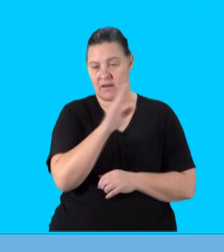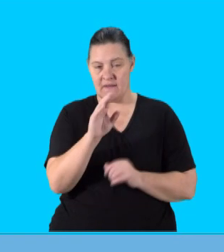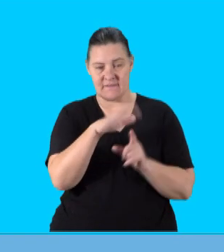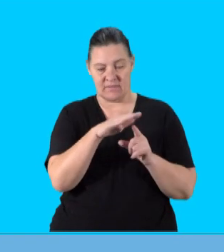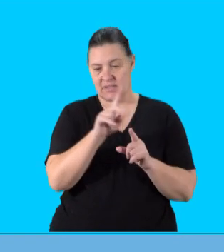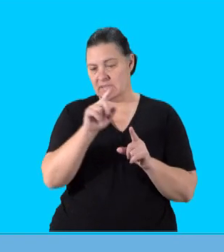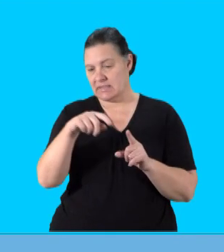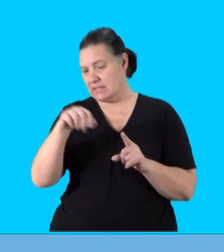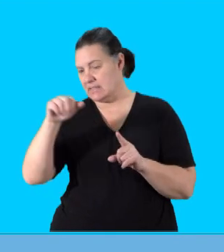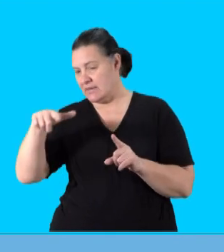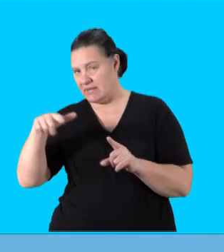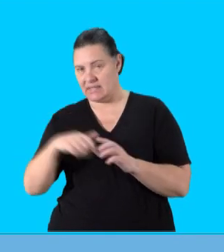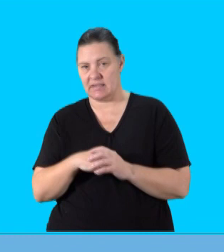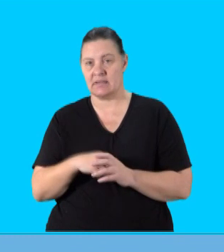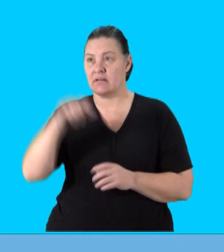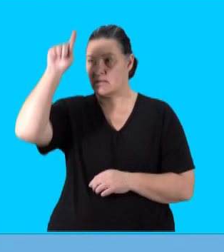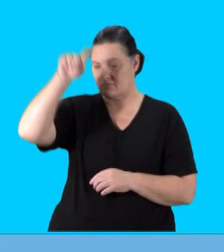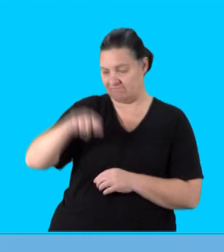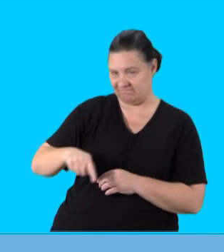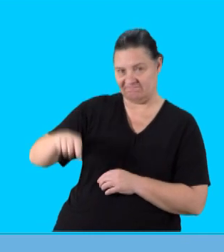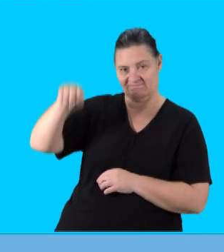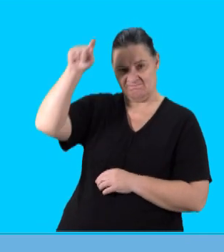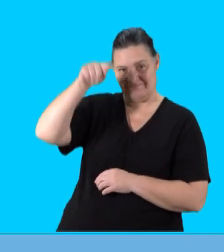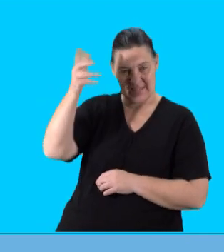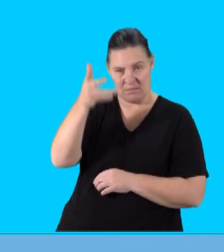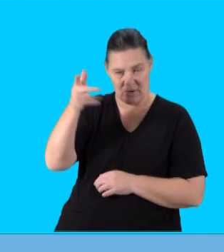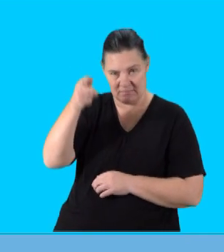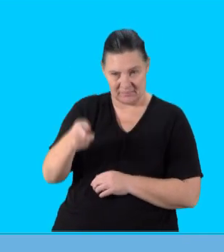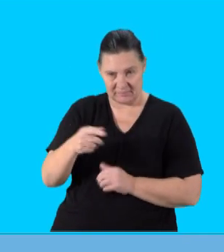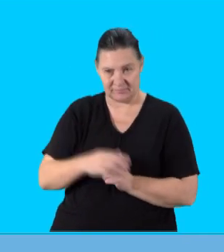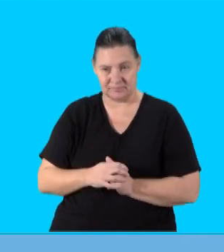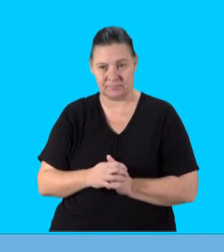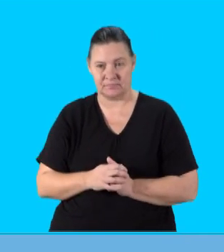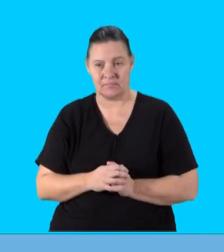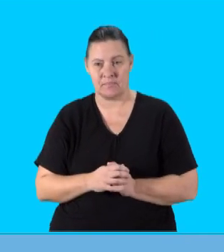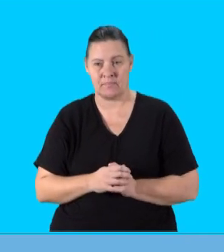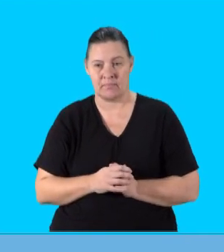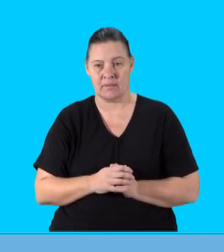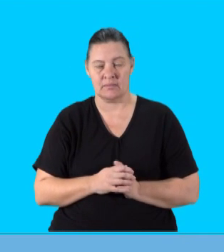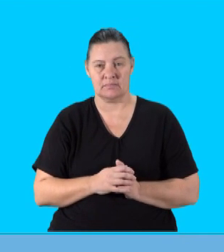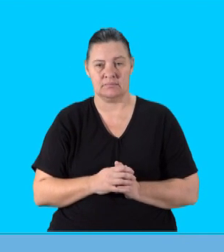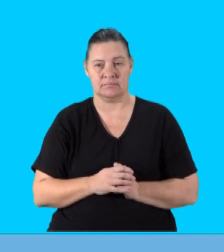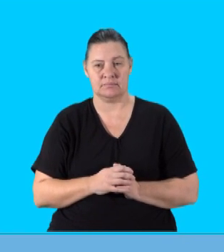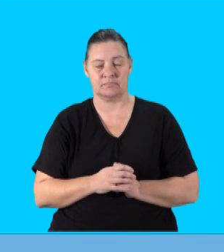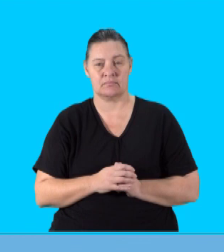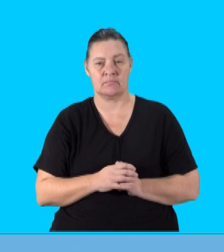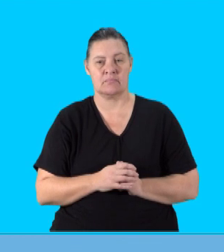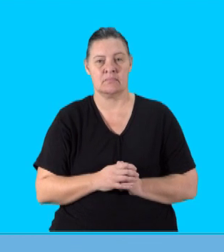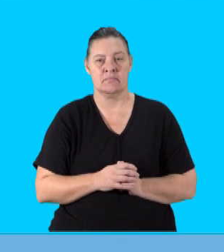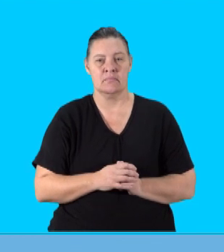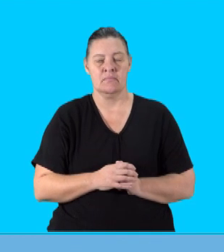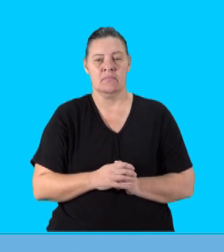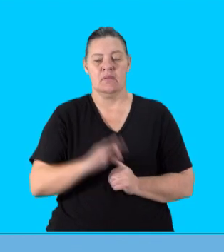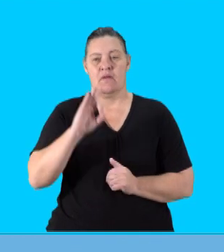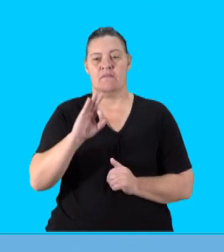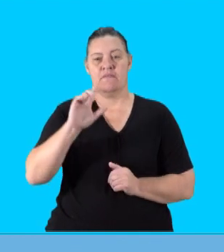here at group 15. If you continue to the right, saying 16 and 17. So we're looking for an element somewhere here in